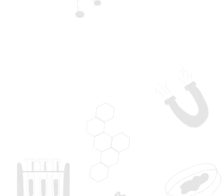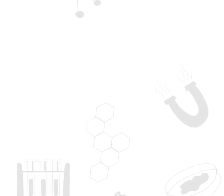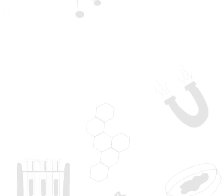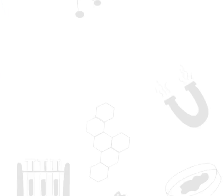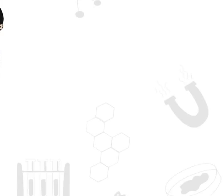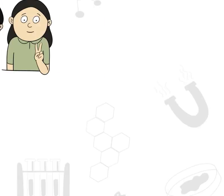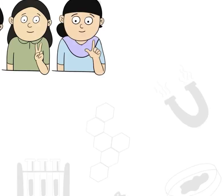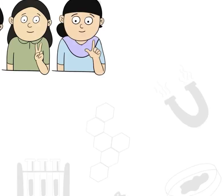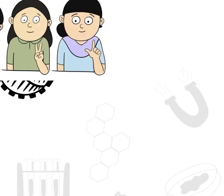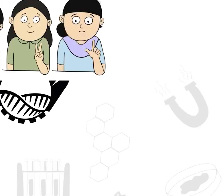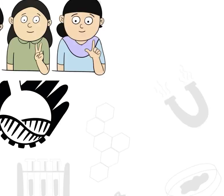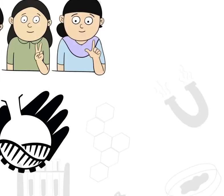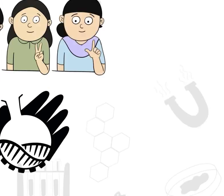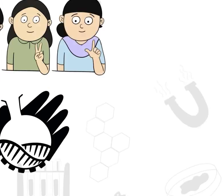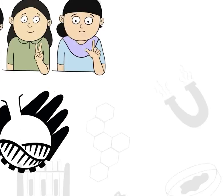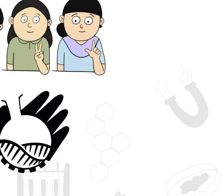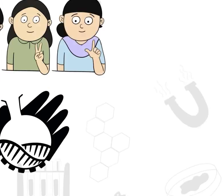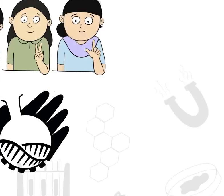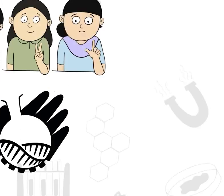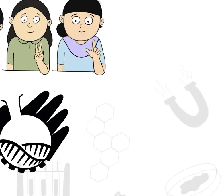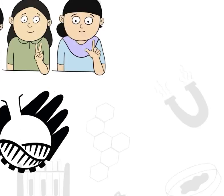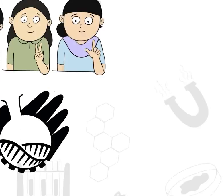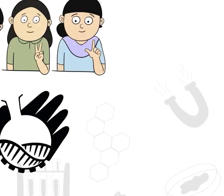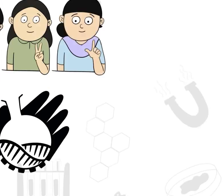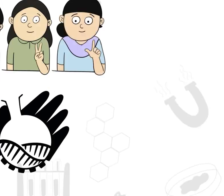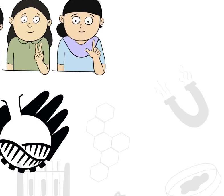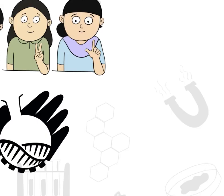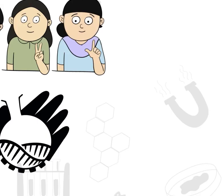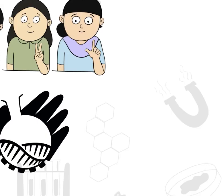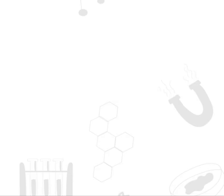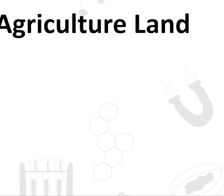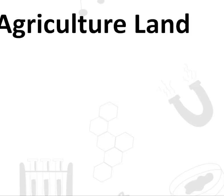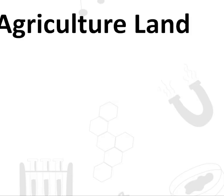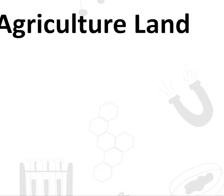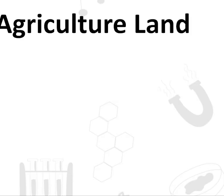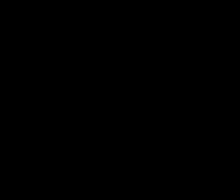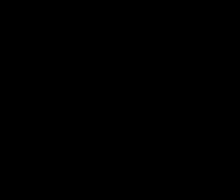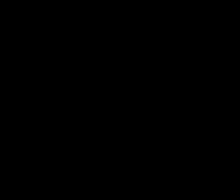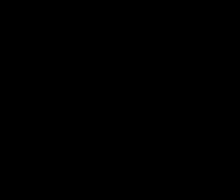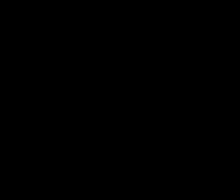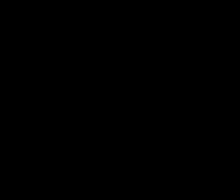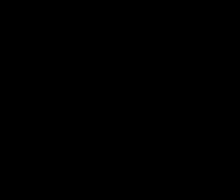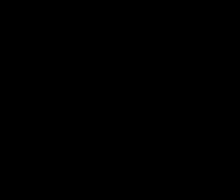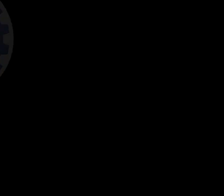Welcome to ISL Enabled Virtual Lab of CSIR.